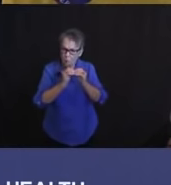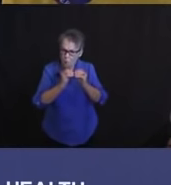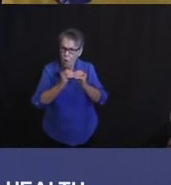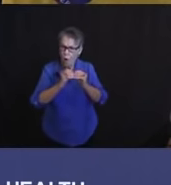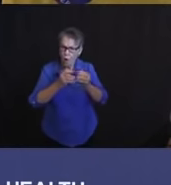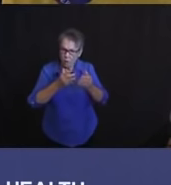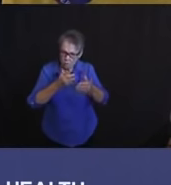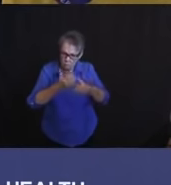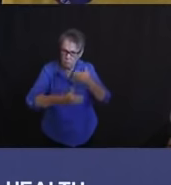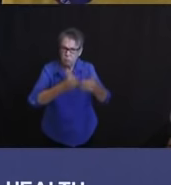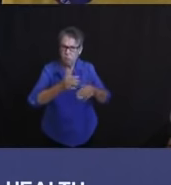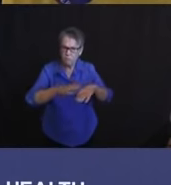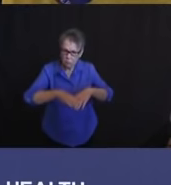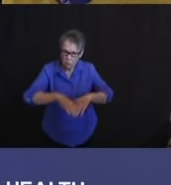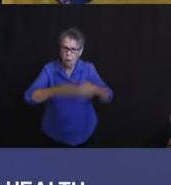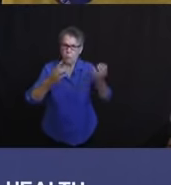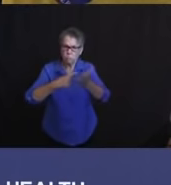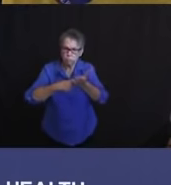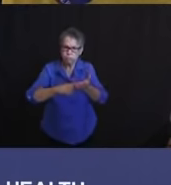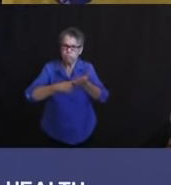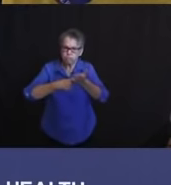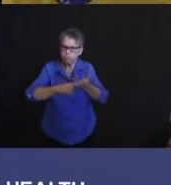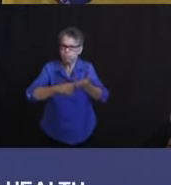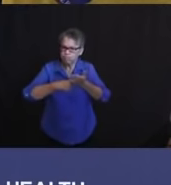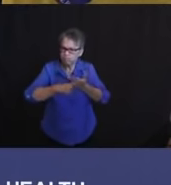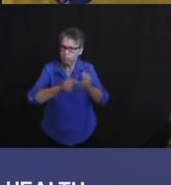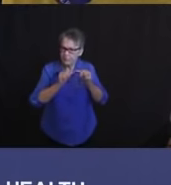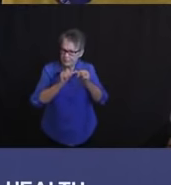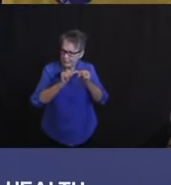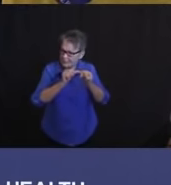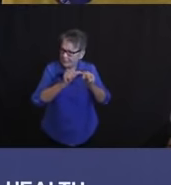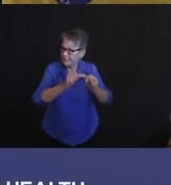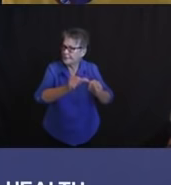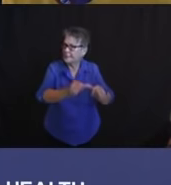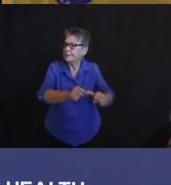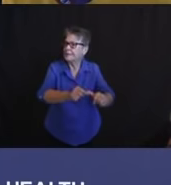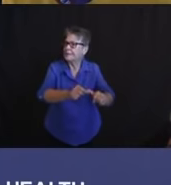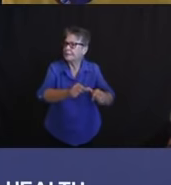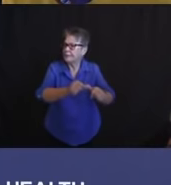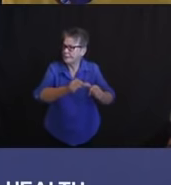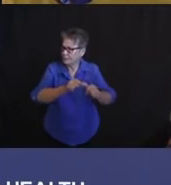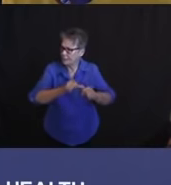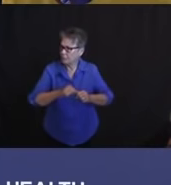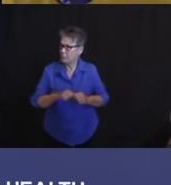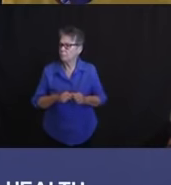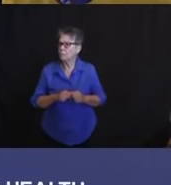Sharif Elnahal from University Hospital in the northern part of the state in